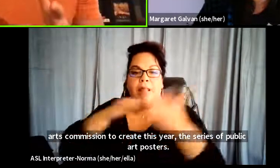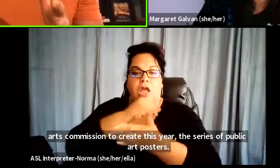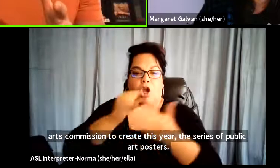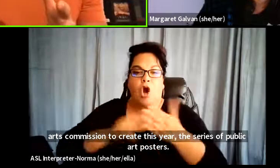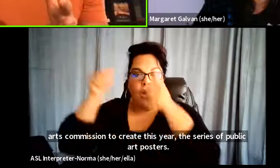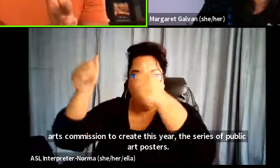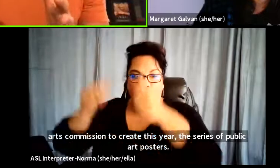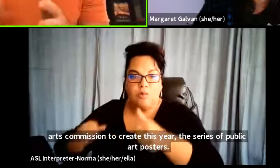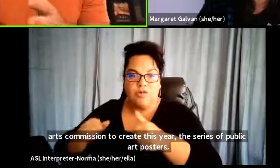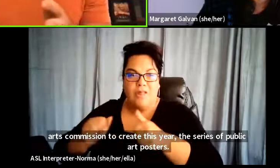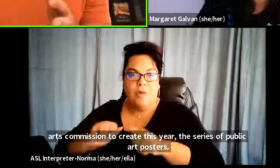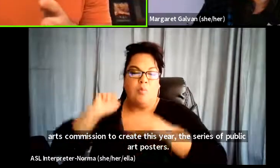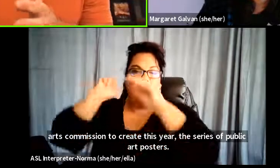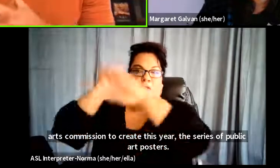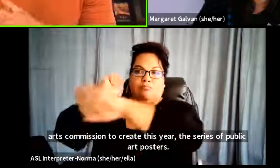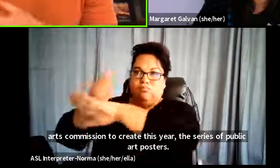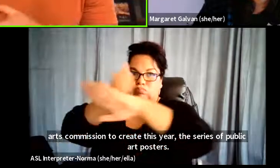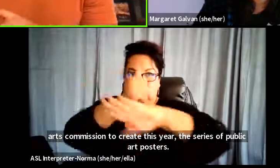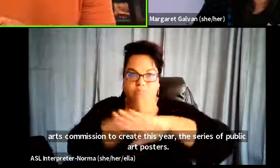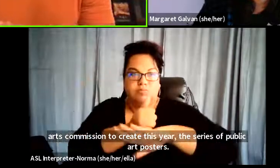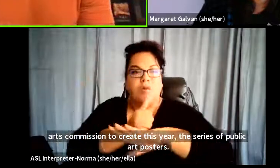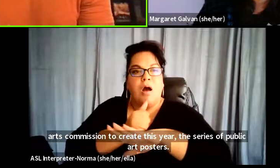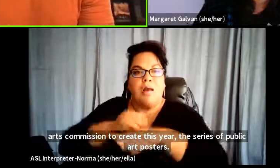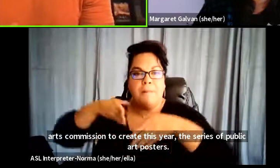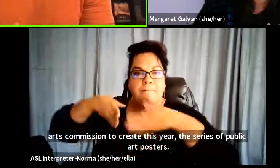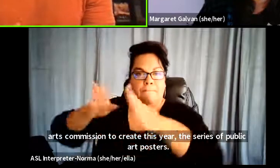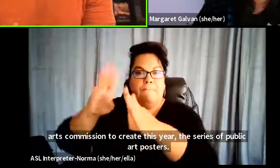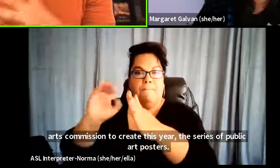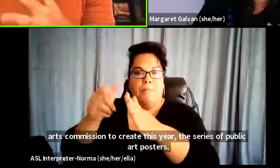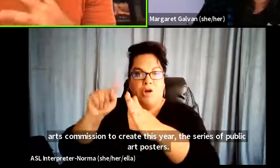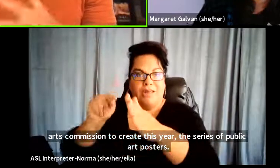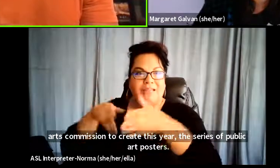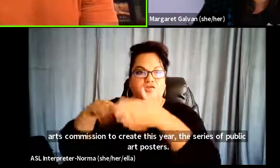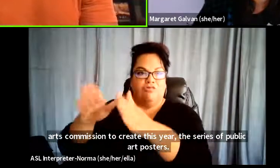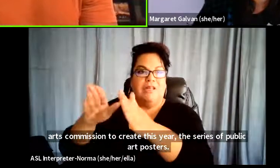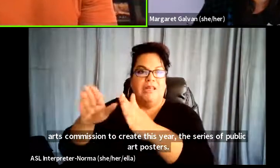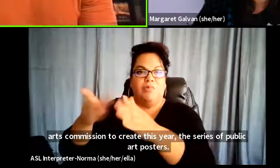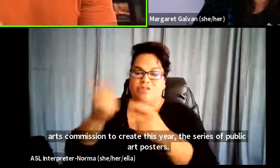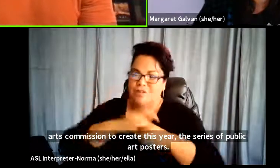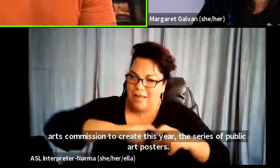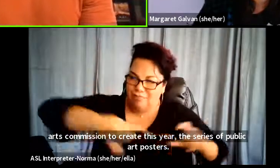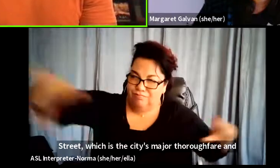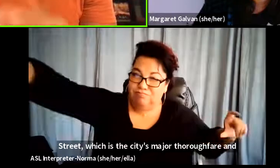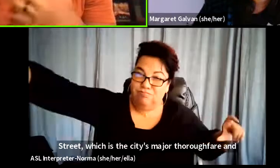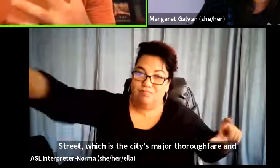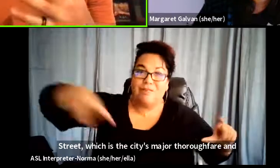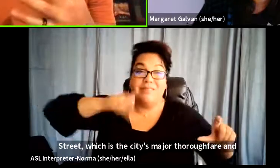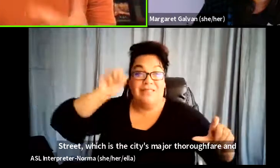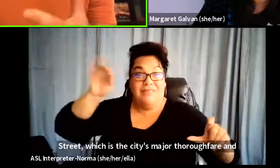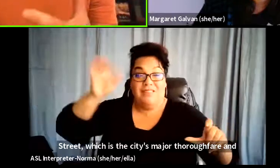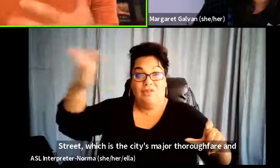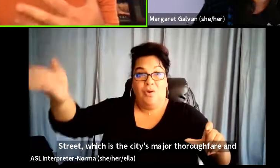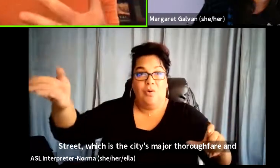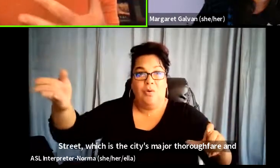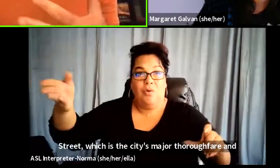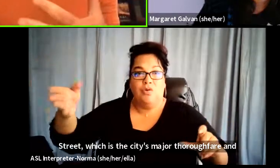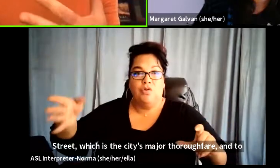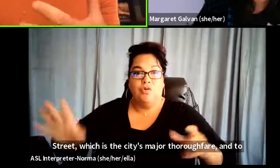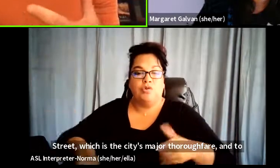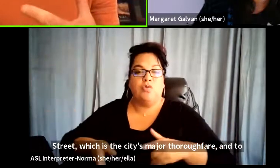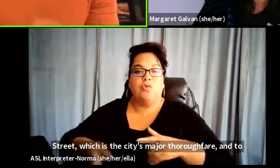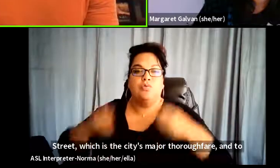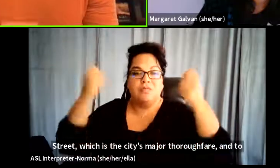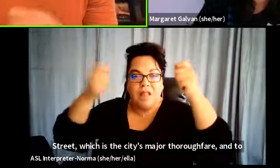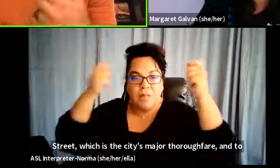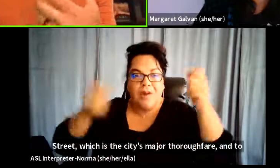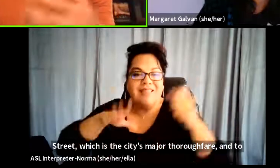along Market Street in the, in the bus kiosks along Market Street, which is the city's major thoroughfare and, um, to commemorate the 50th anniversary of San